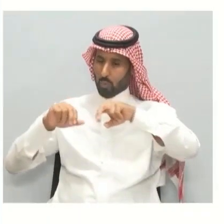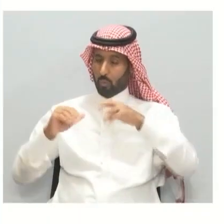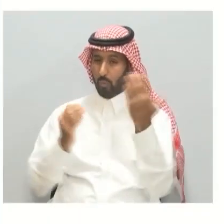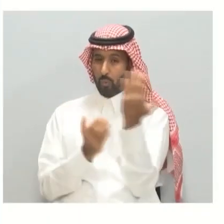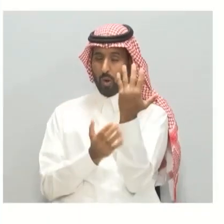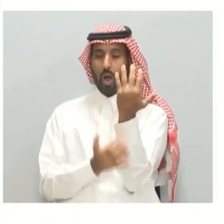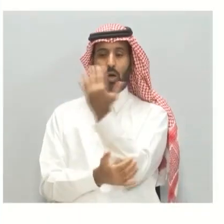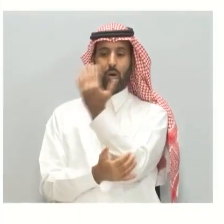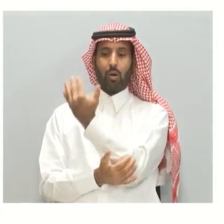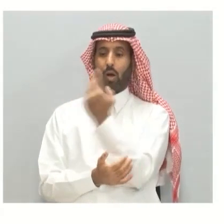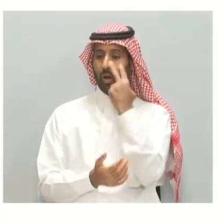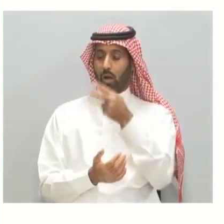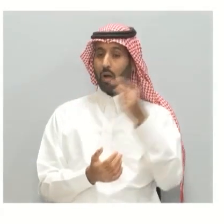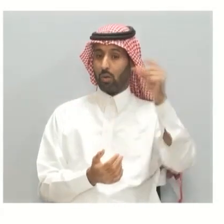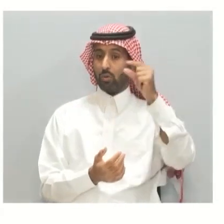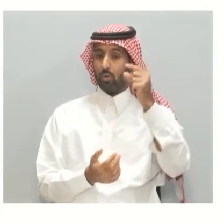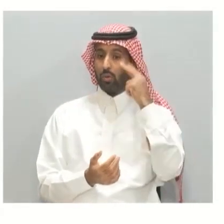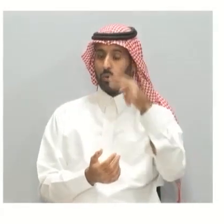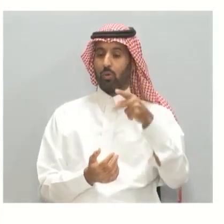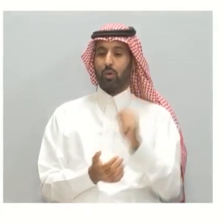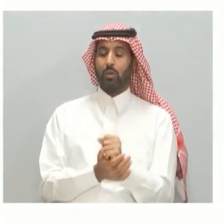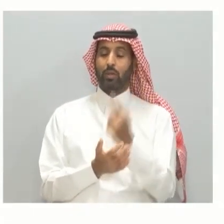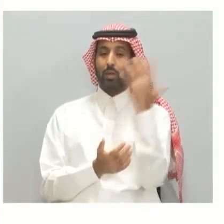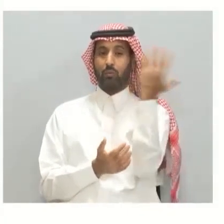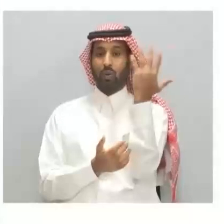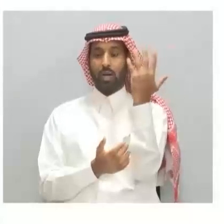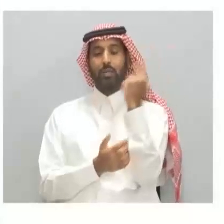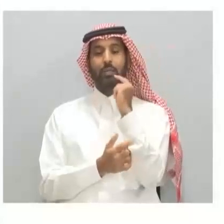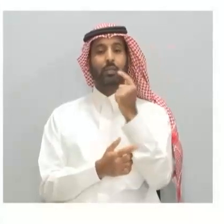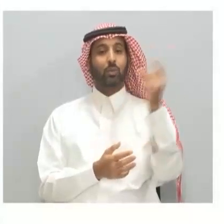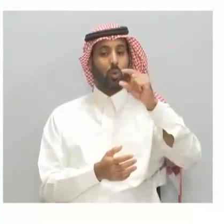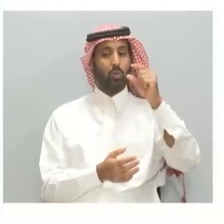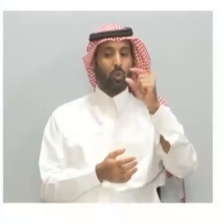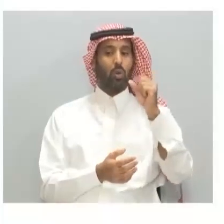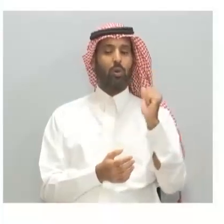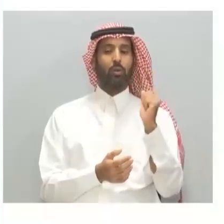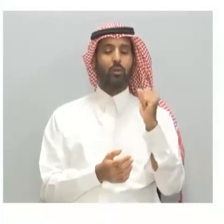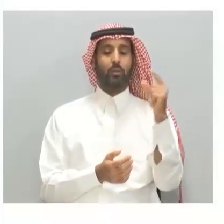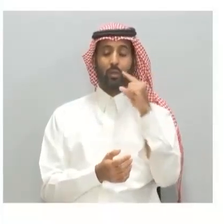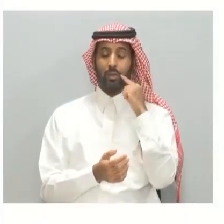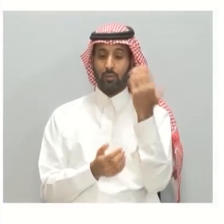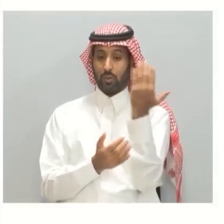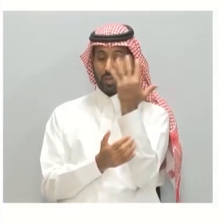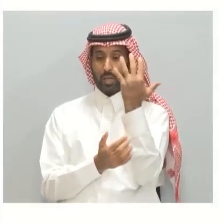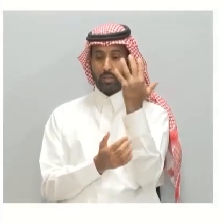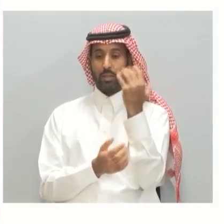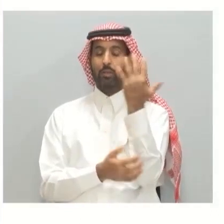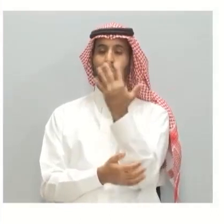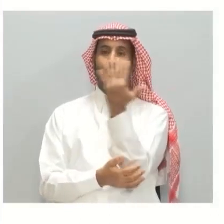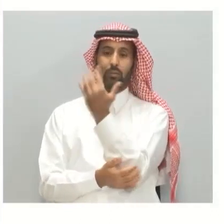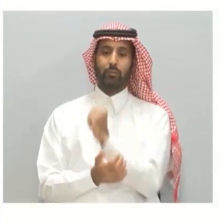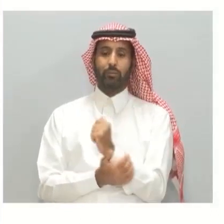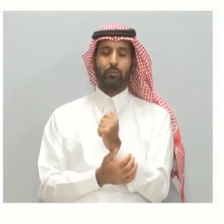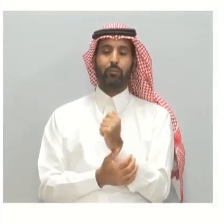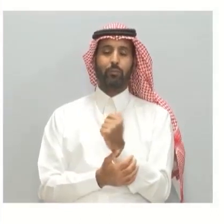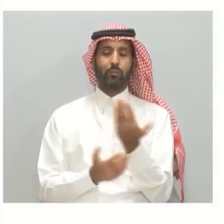an arborist is a doctor for trees. The arborist is a doctor for trees. To become